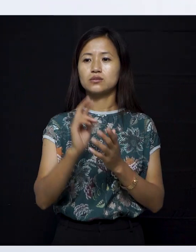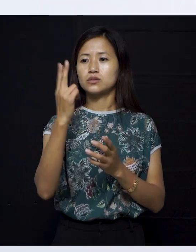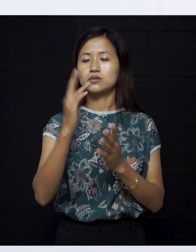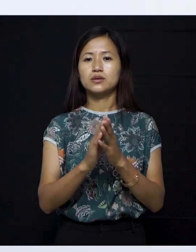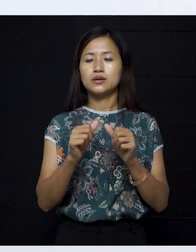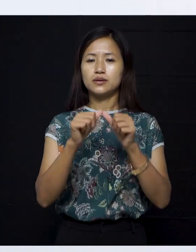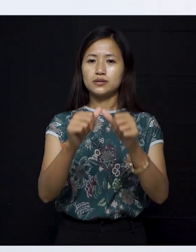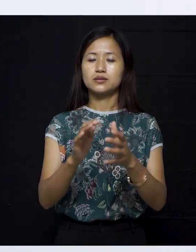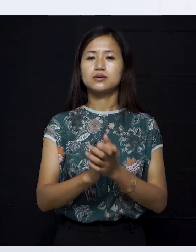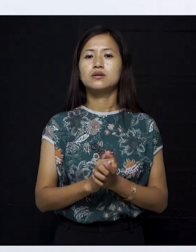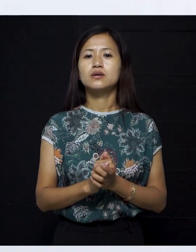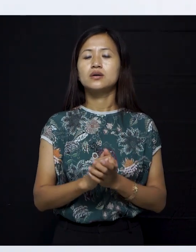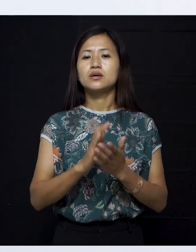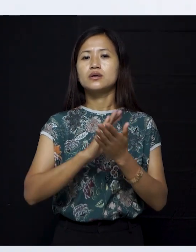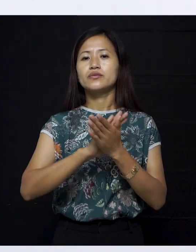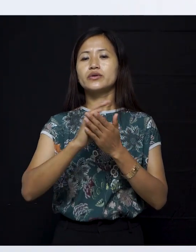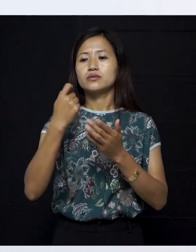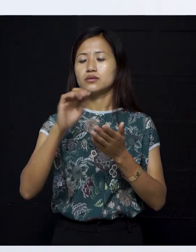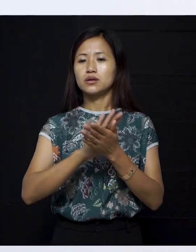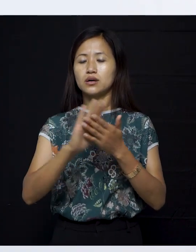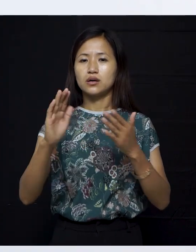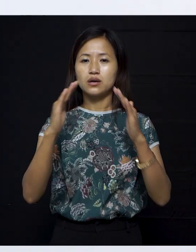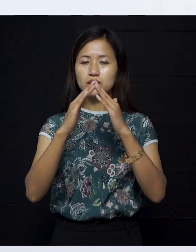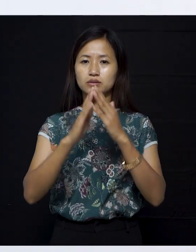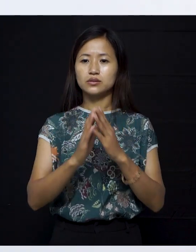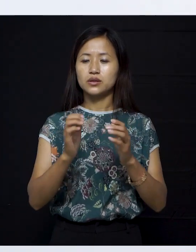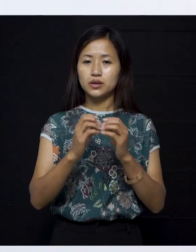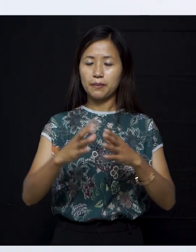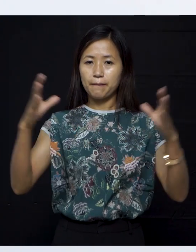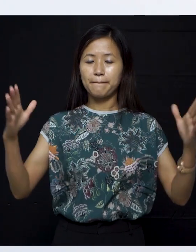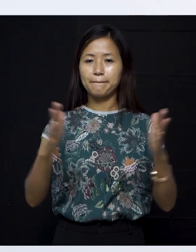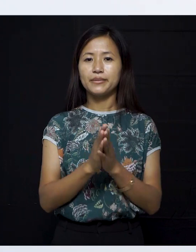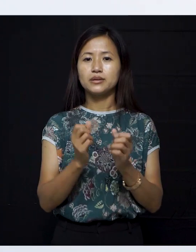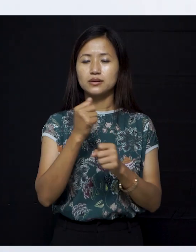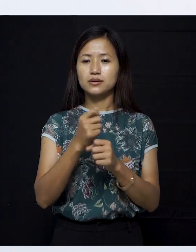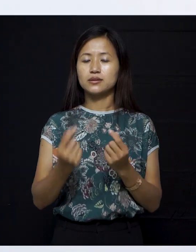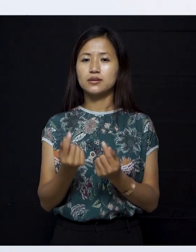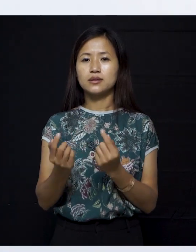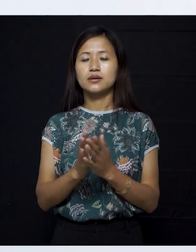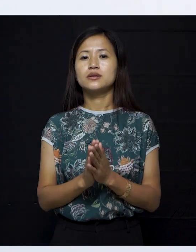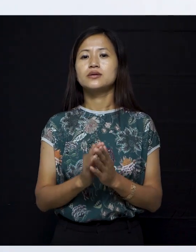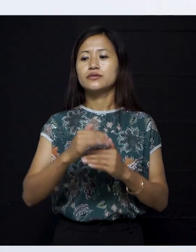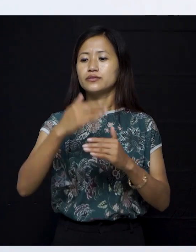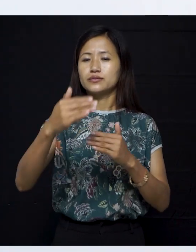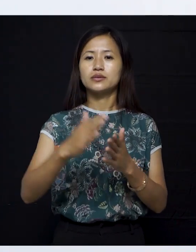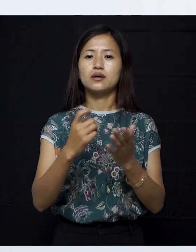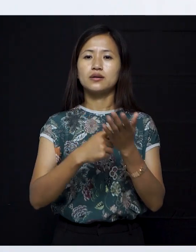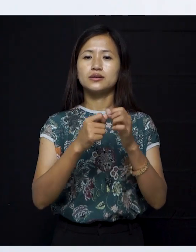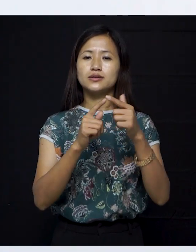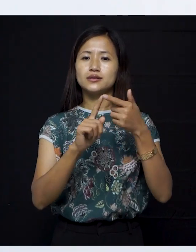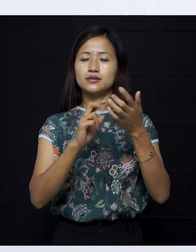okay? The house which has a big garden in front is Ratan's. In short, we can say the house is Ratan's,